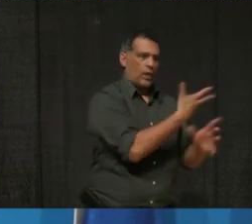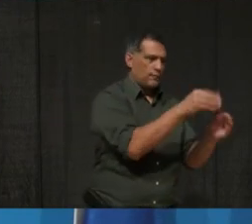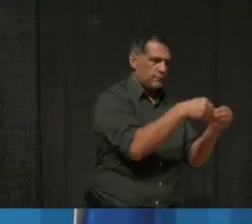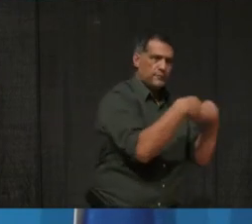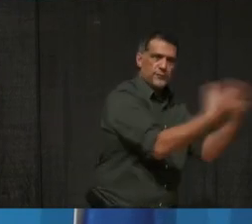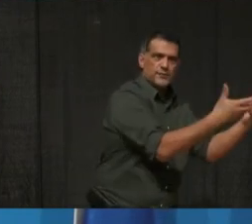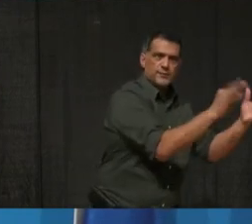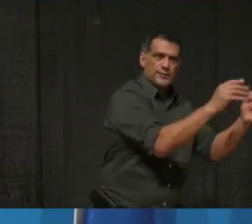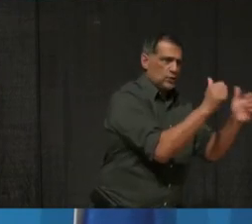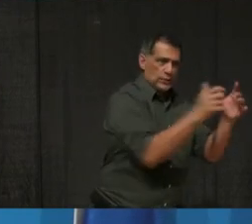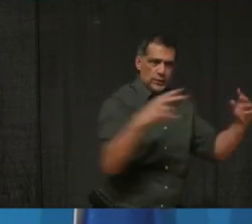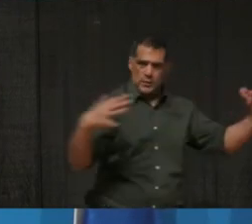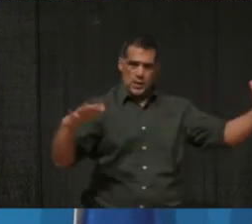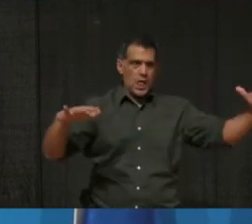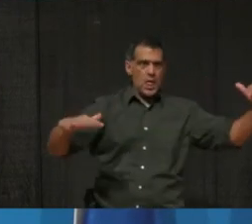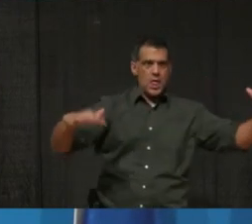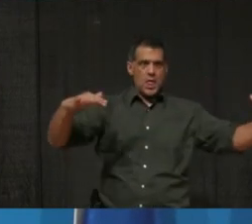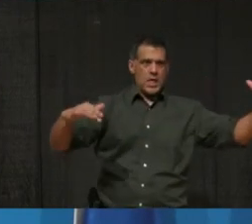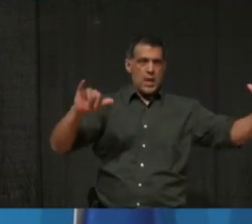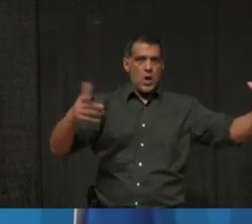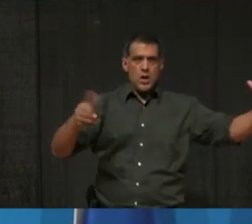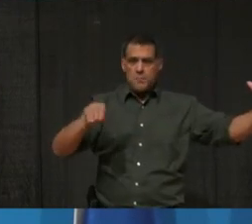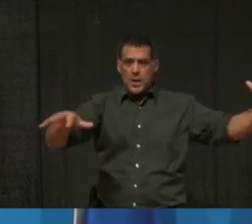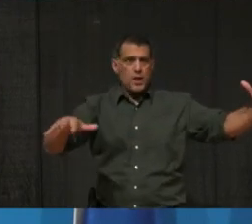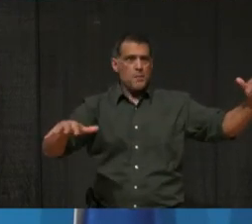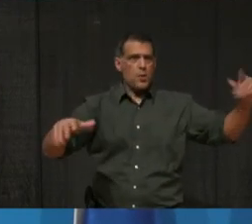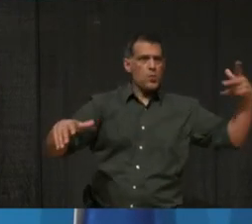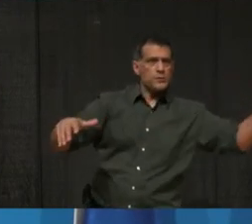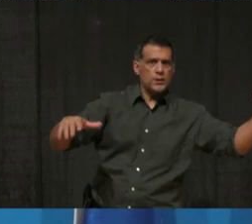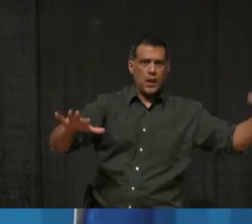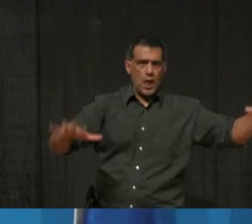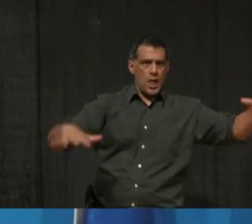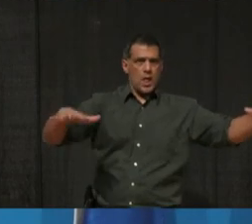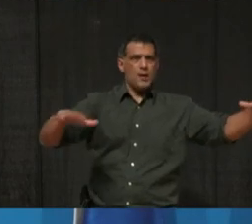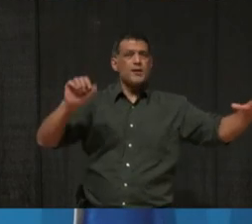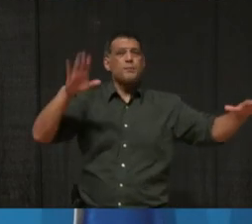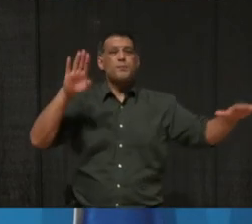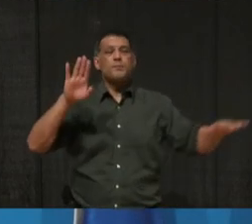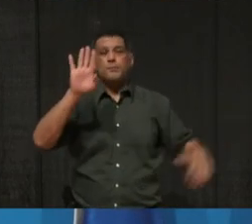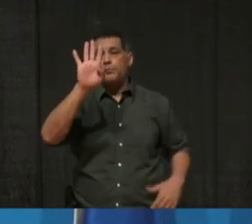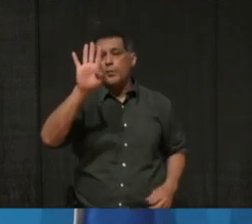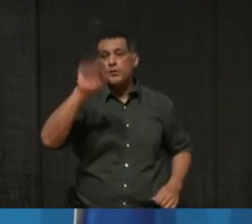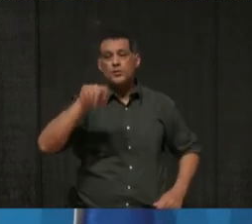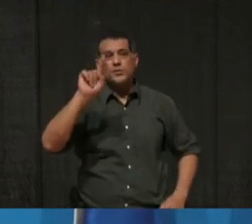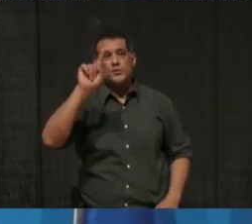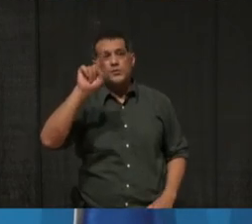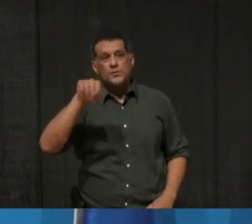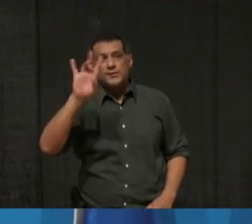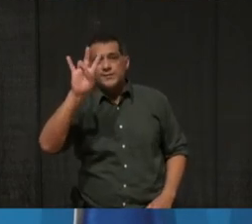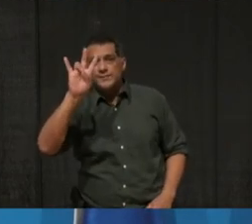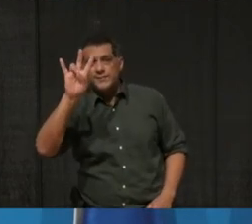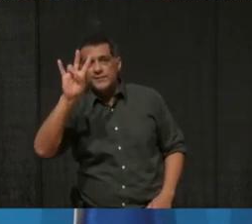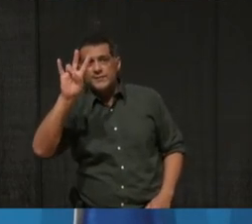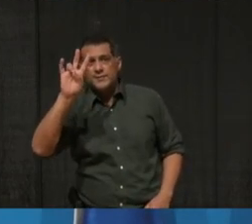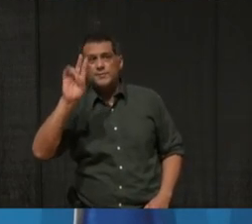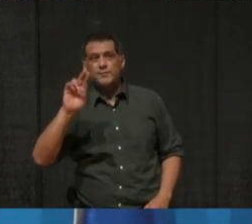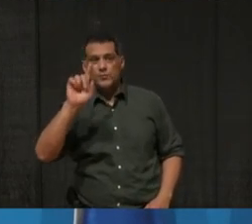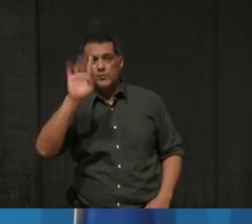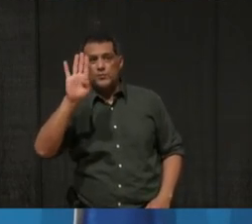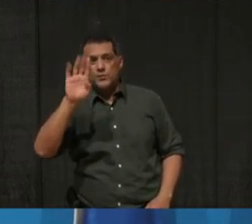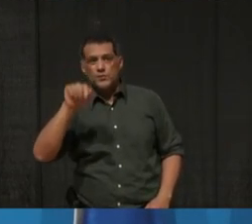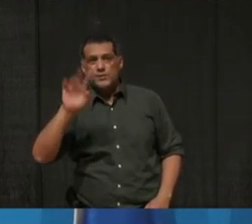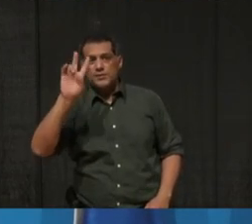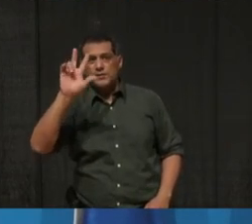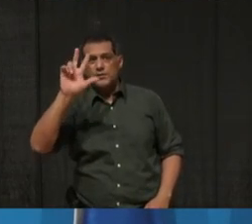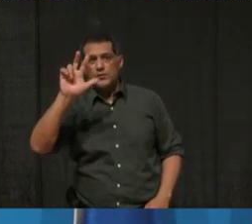remember the cases that have been detected, both of B1.1.7 as well as B1.351 in